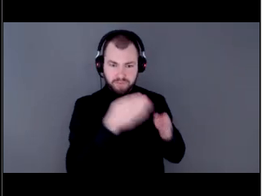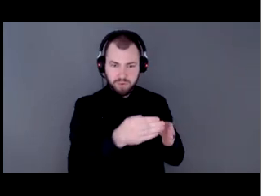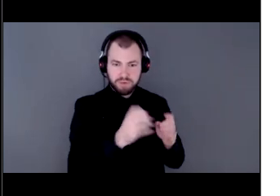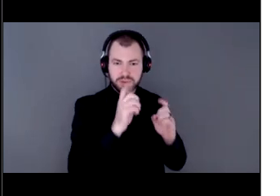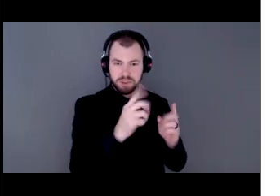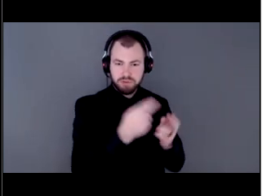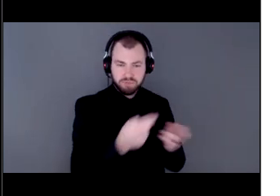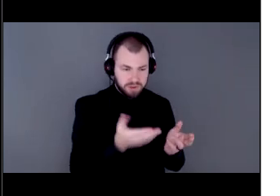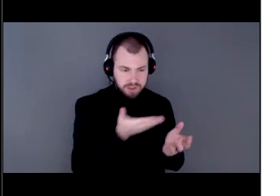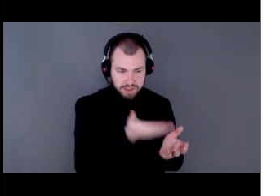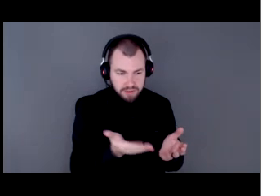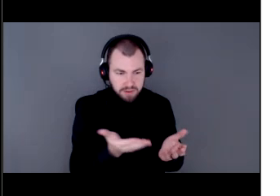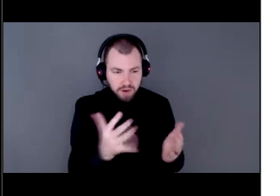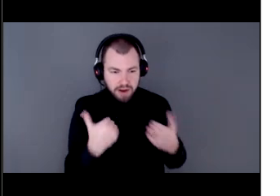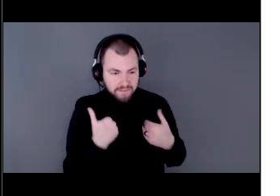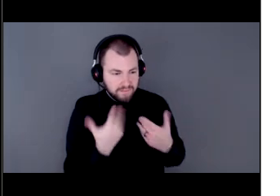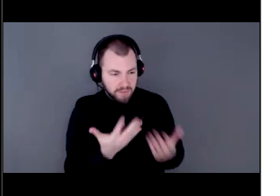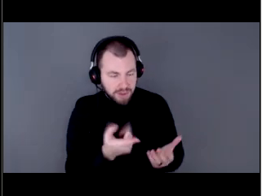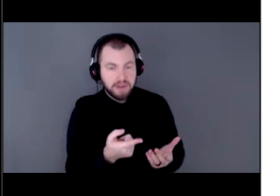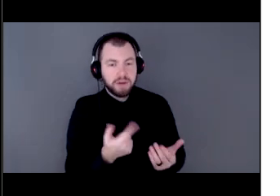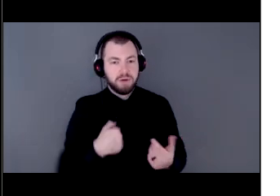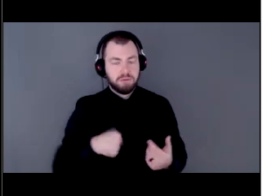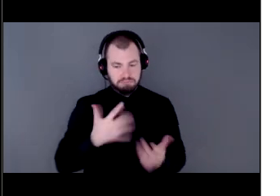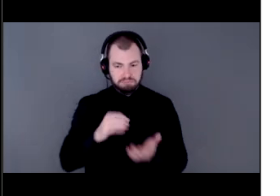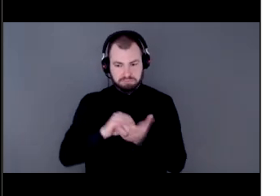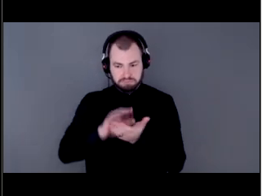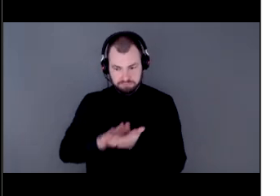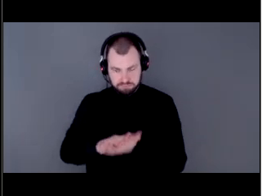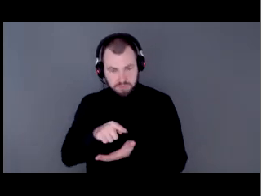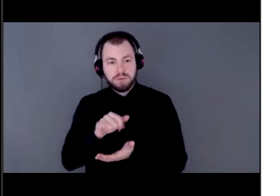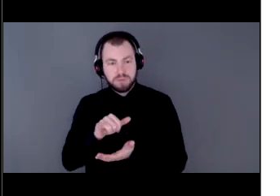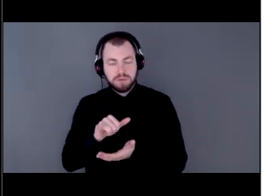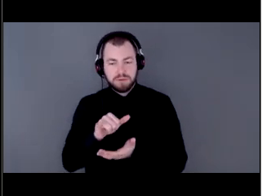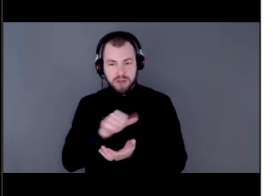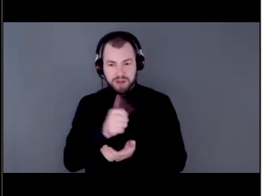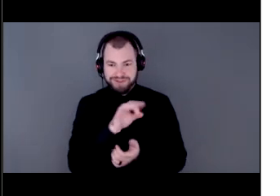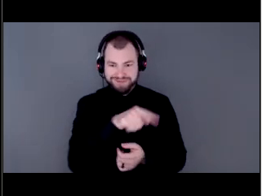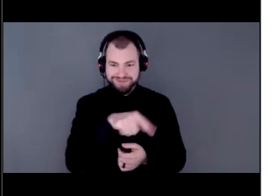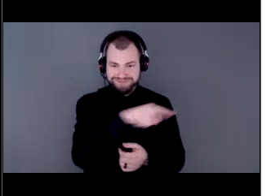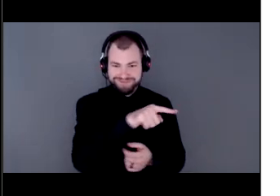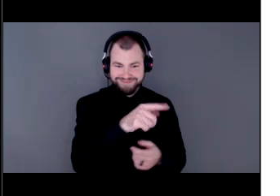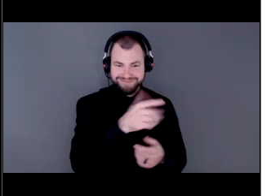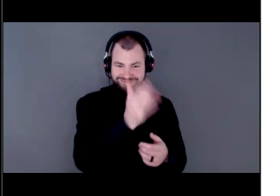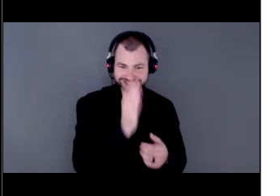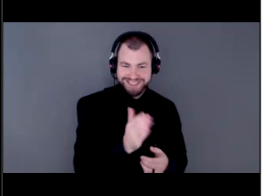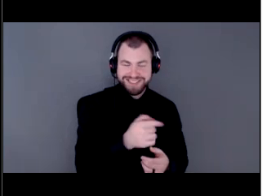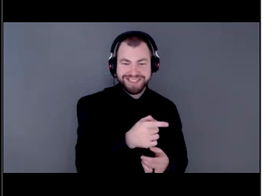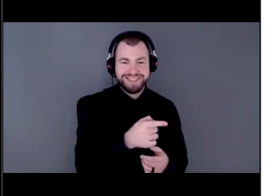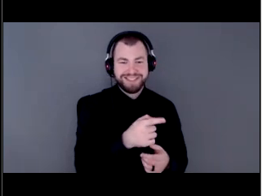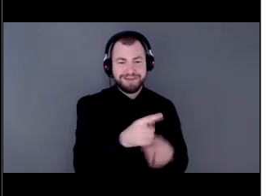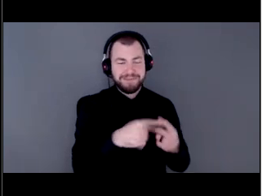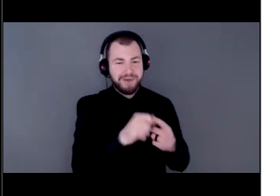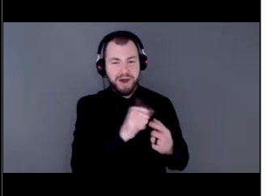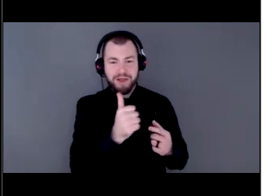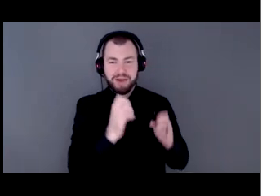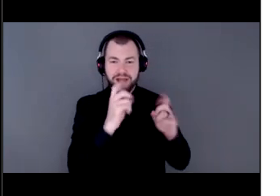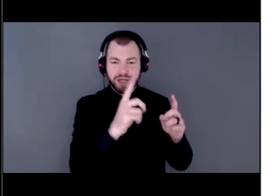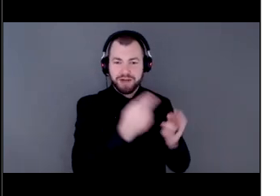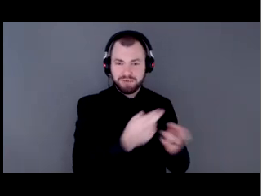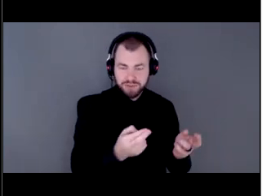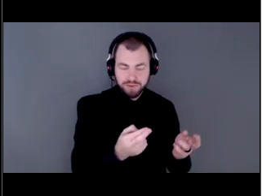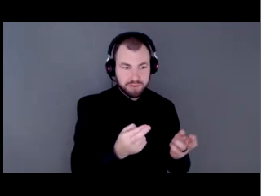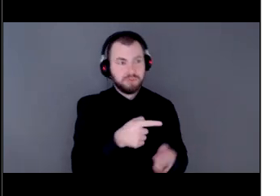exist. And we have been taking good notes of others of you here about other educational resources.